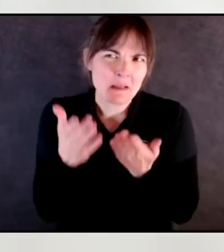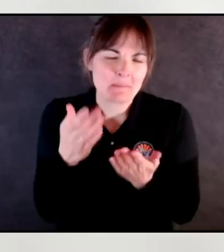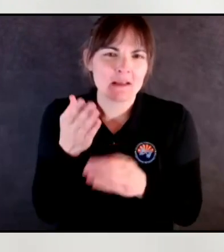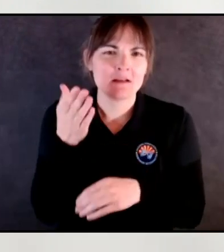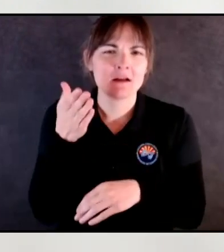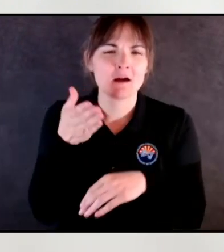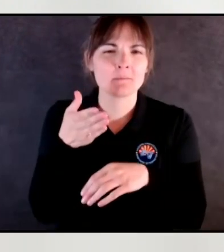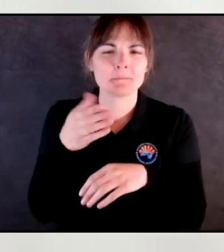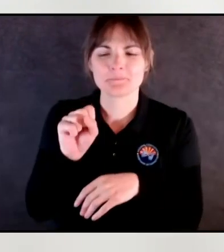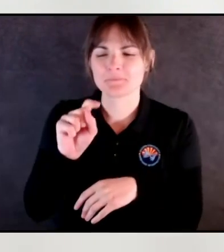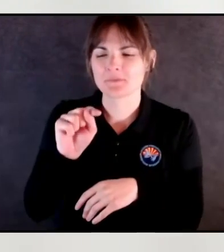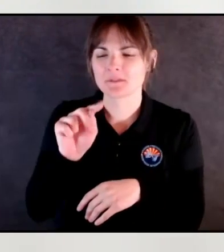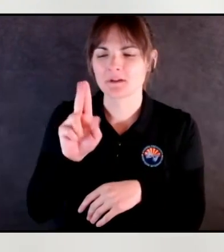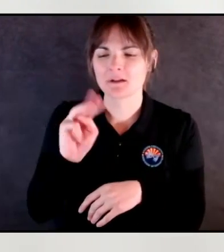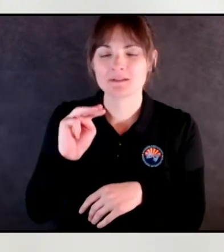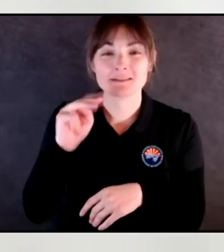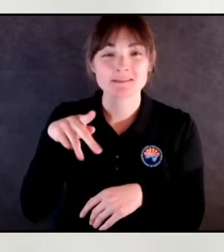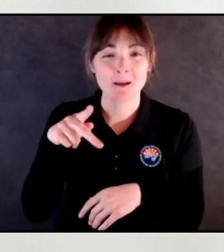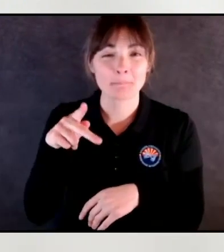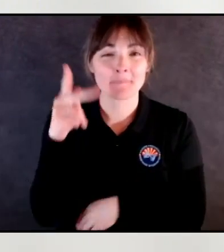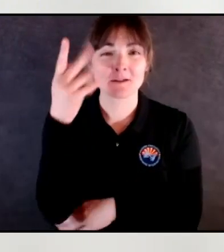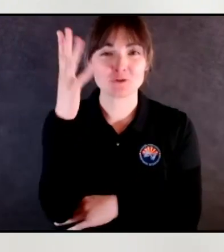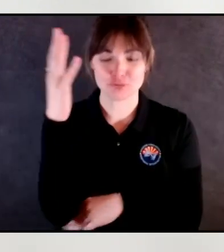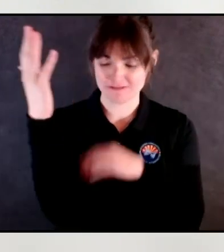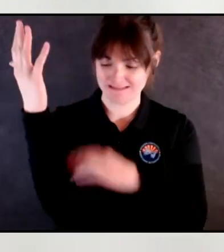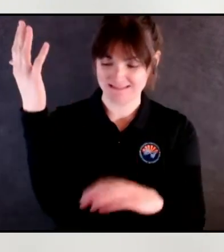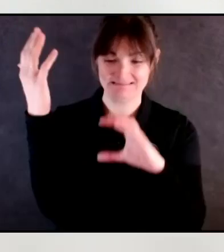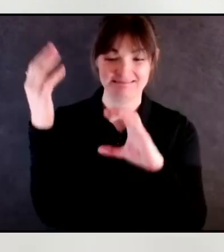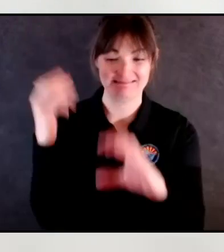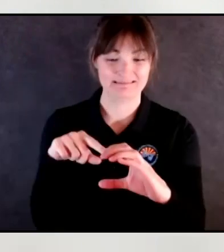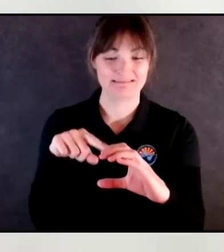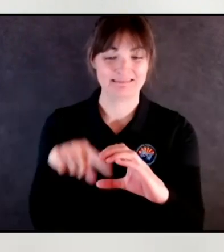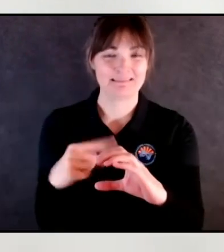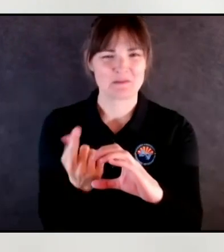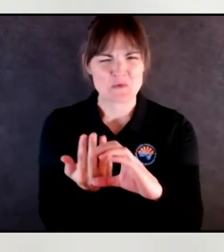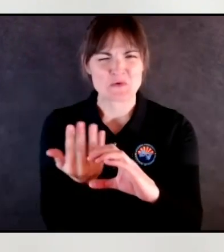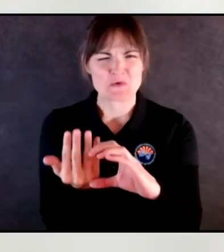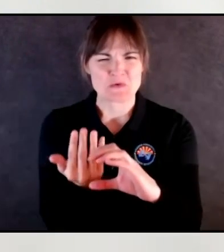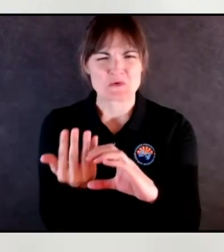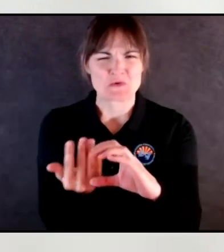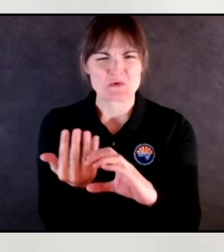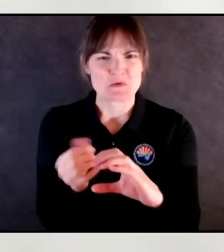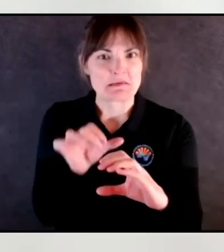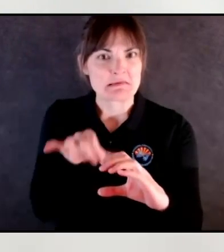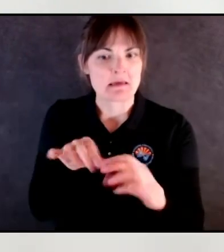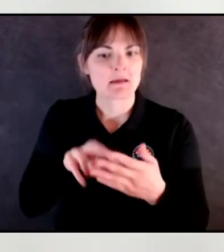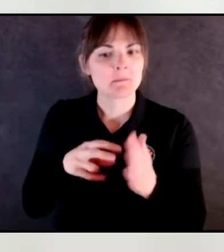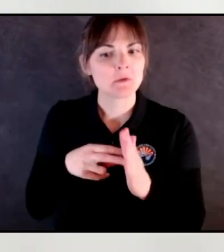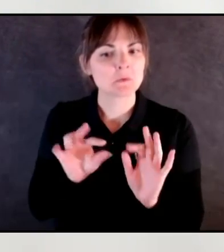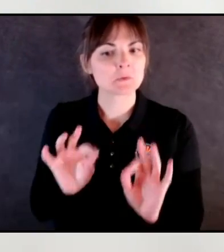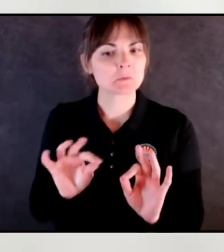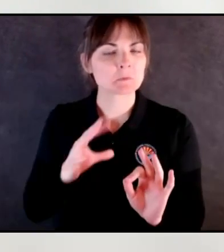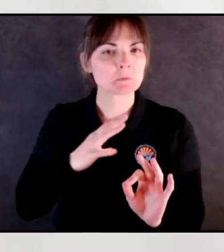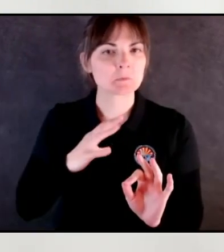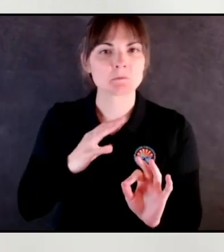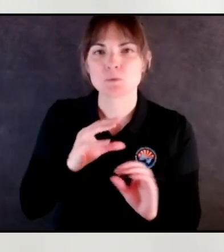focus whenever we're going to be here is working to rehabilitate